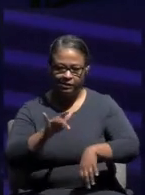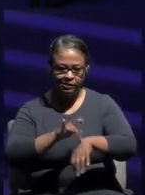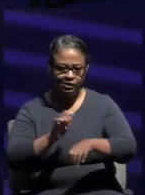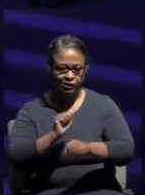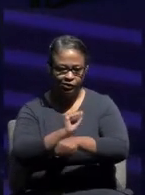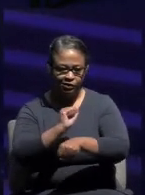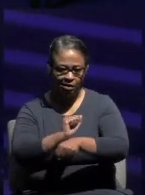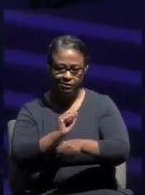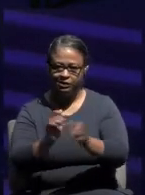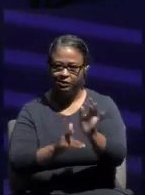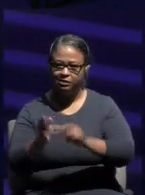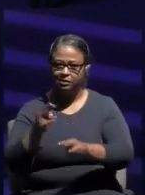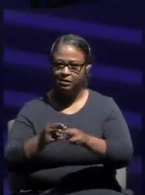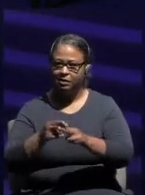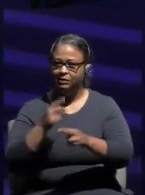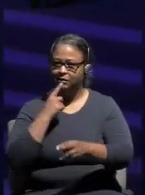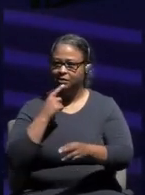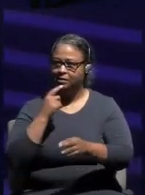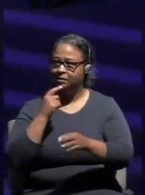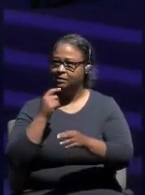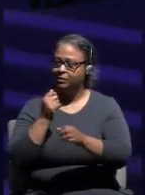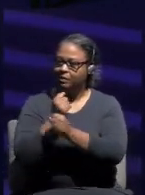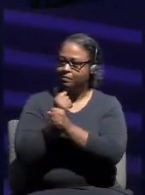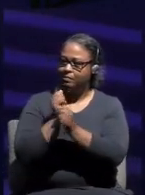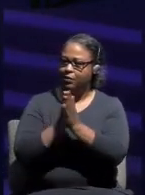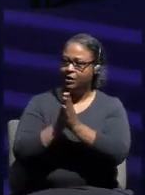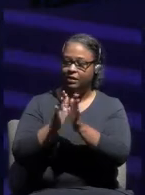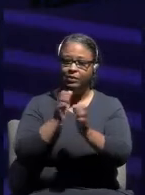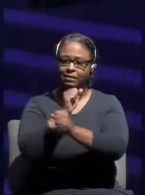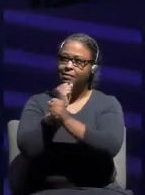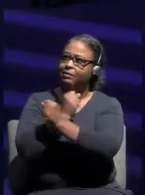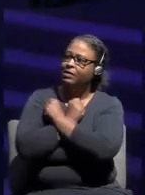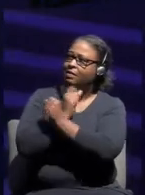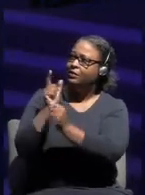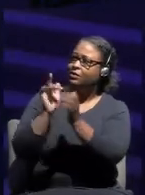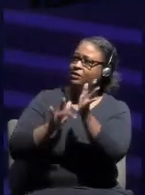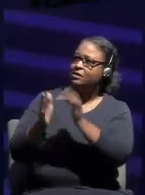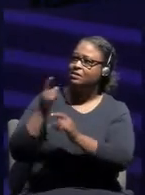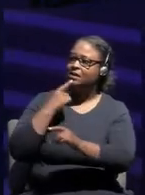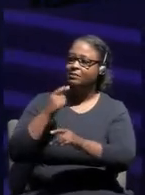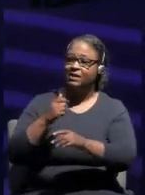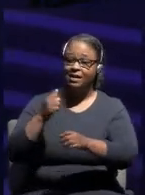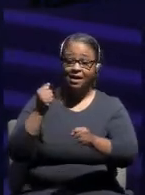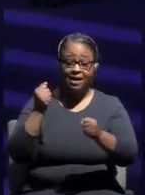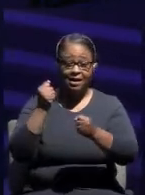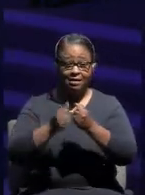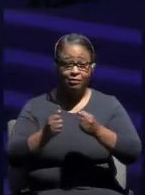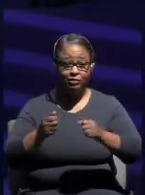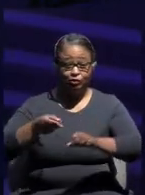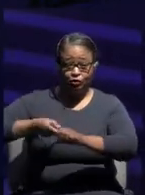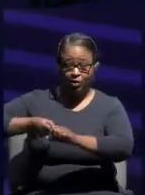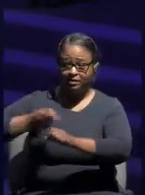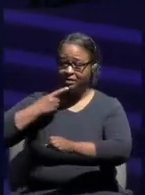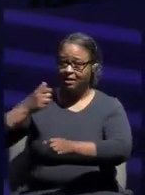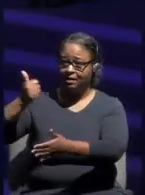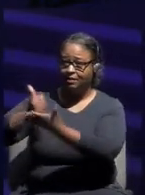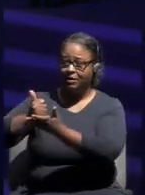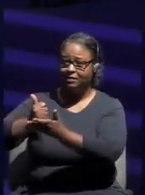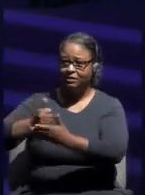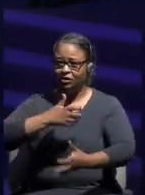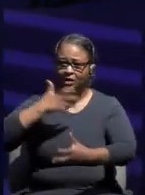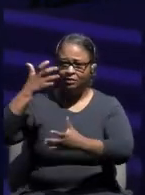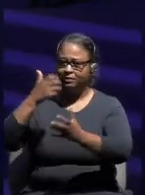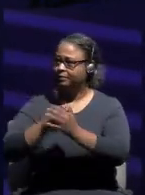employment. In Jesus' name we pray. We love you, and everybody say amen. Everybody say amen. Somebody shout